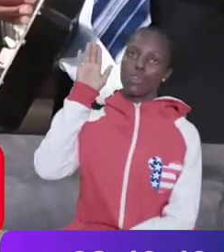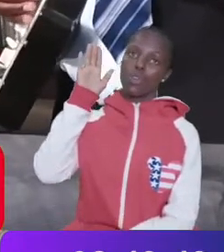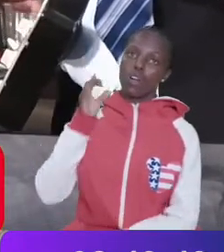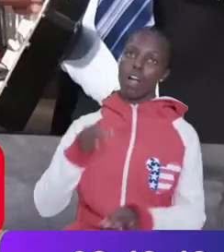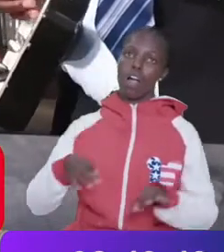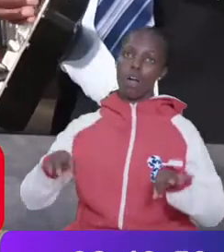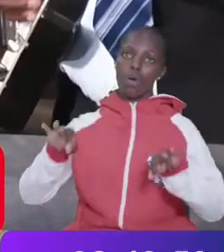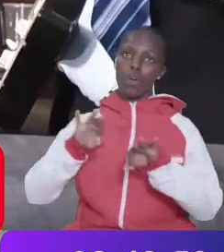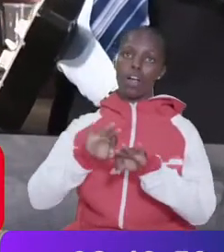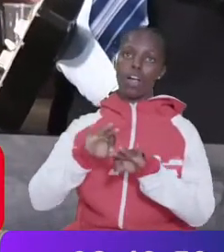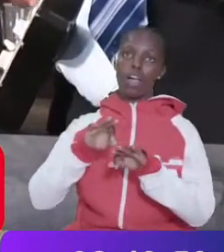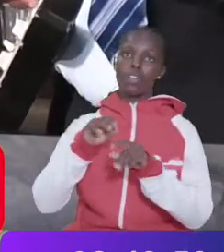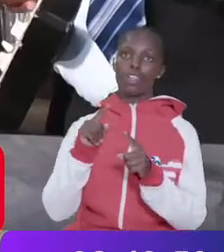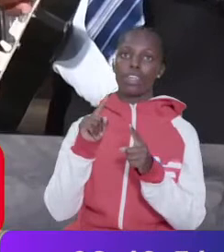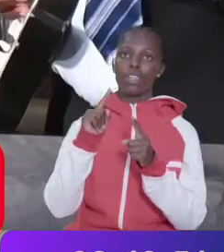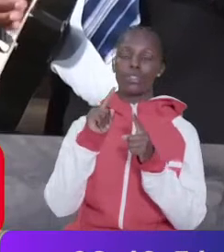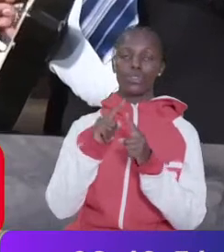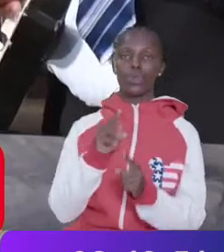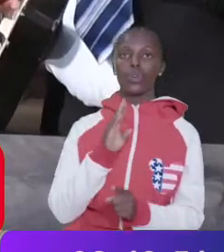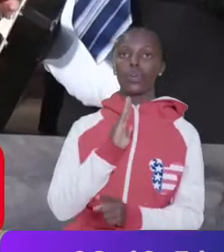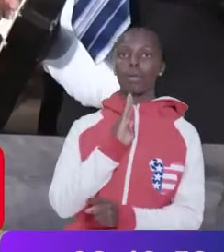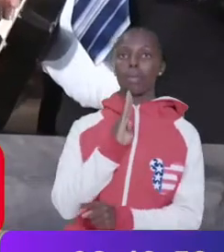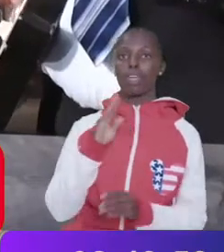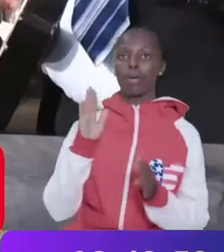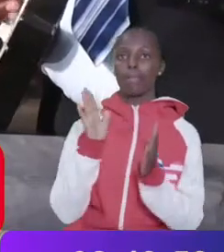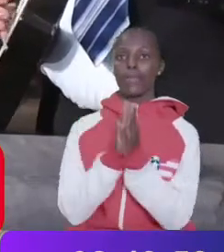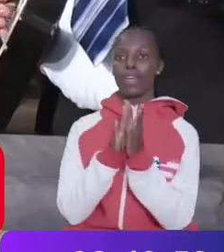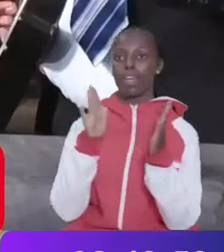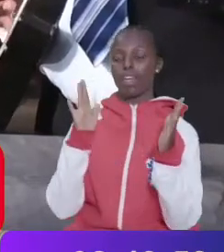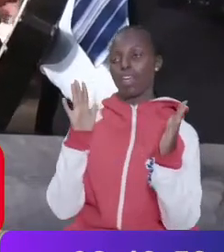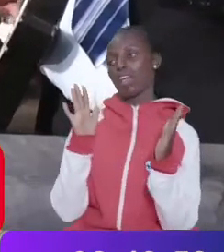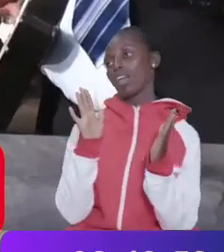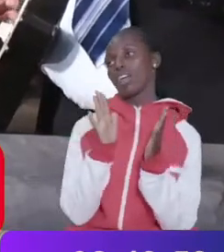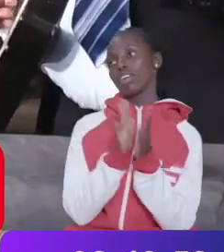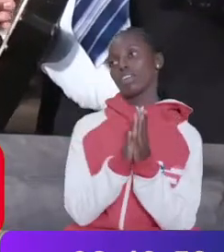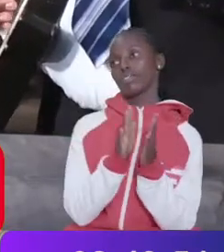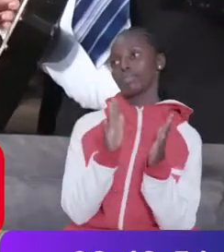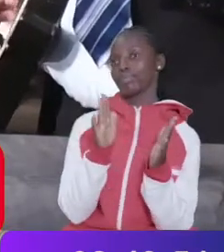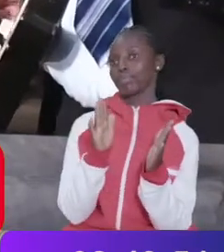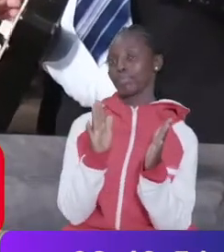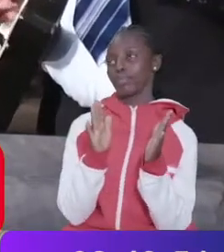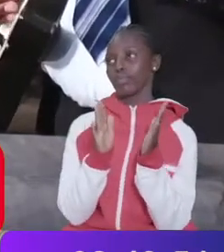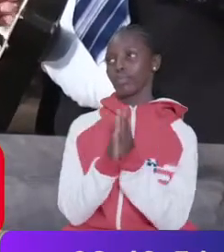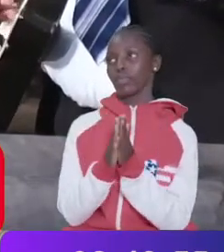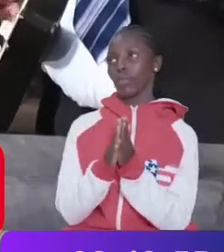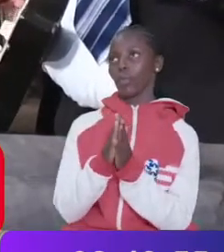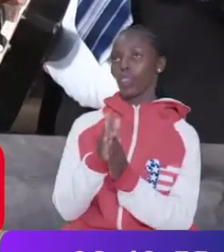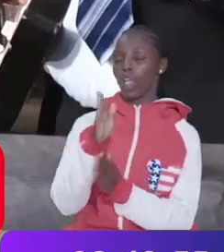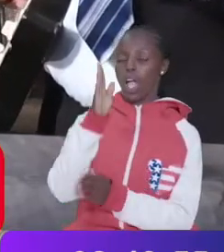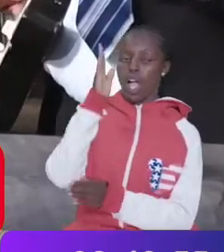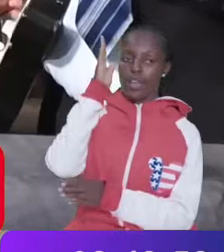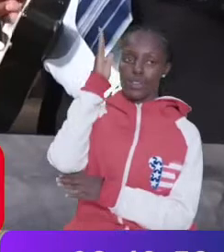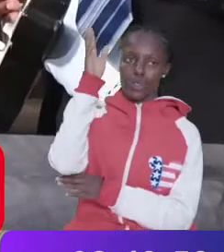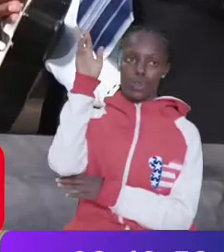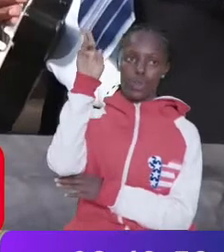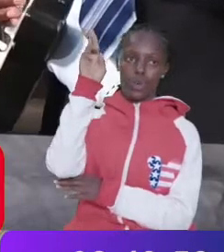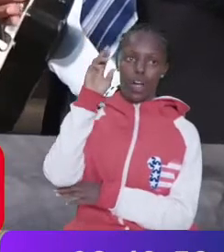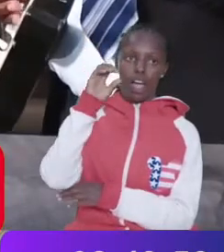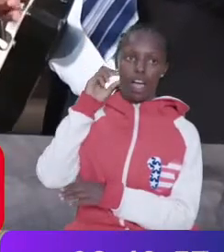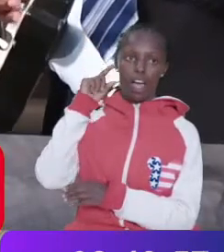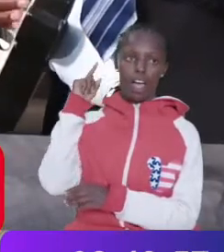You are worthy to be. You are Alpha.